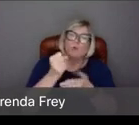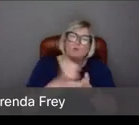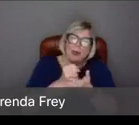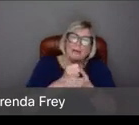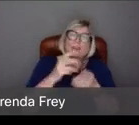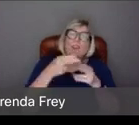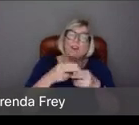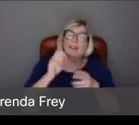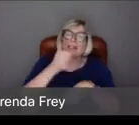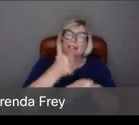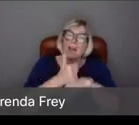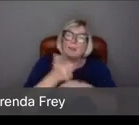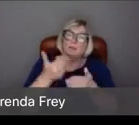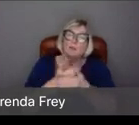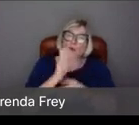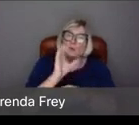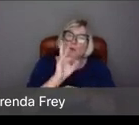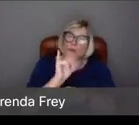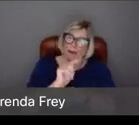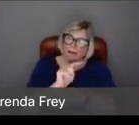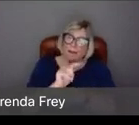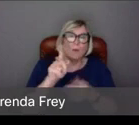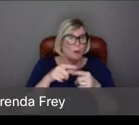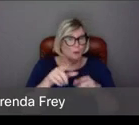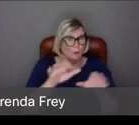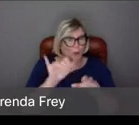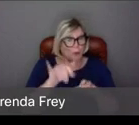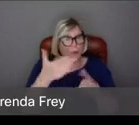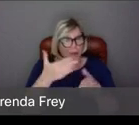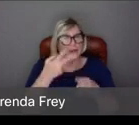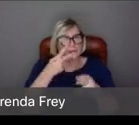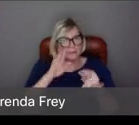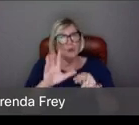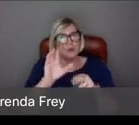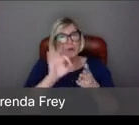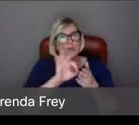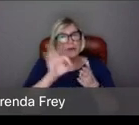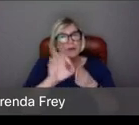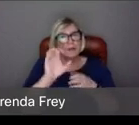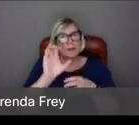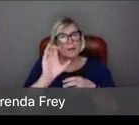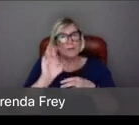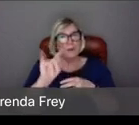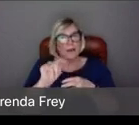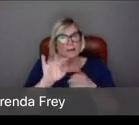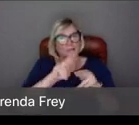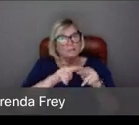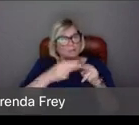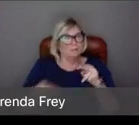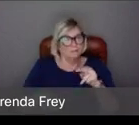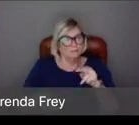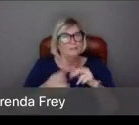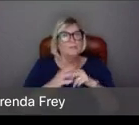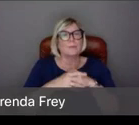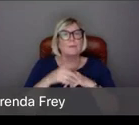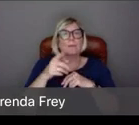need to, but just be prepared that when you do that, you may see a drop in your score. Emily, let me add in here that there's